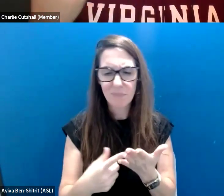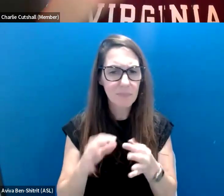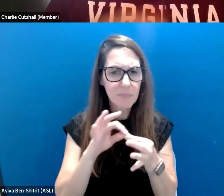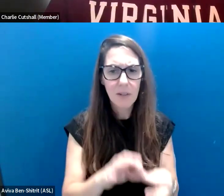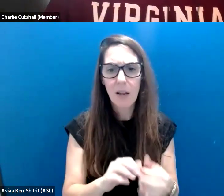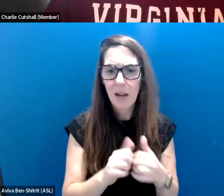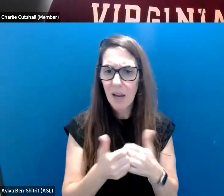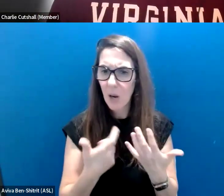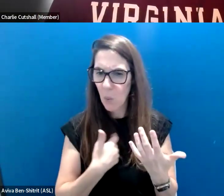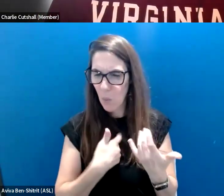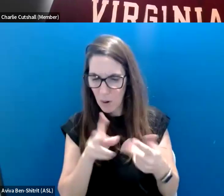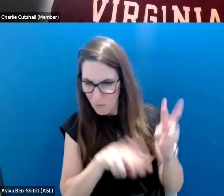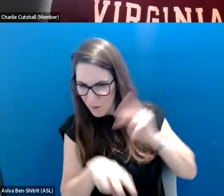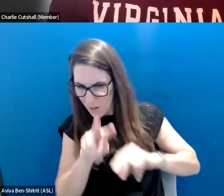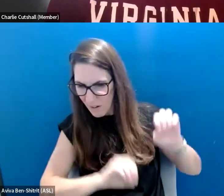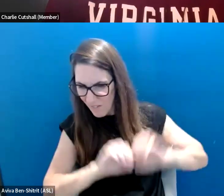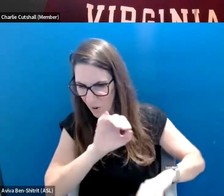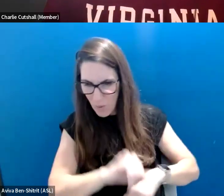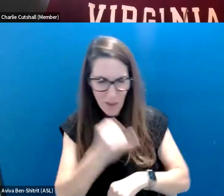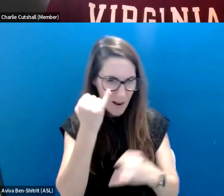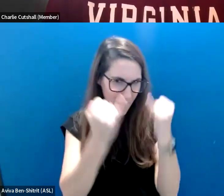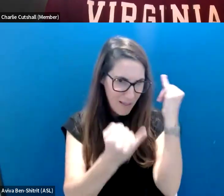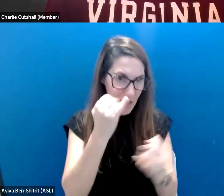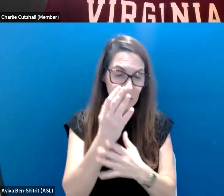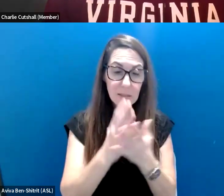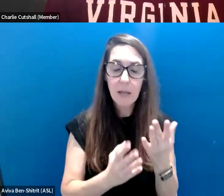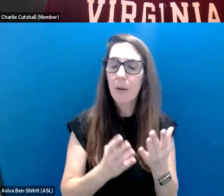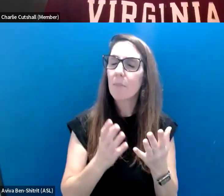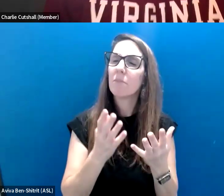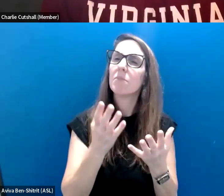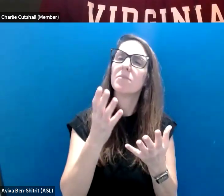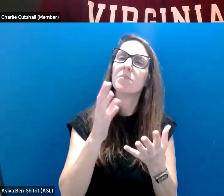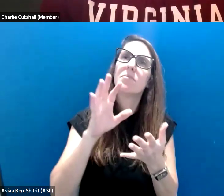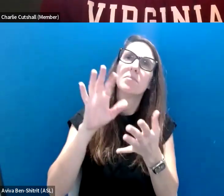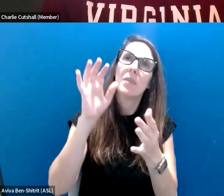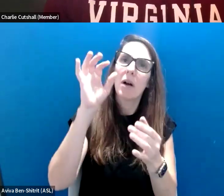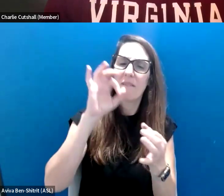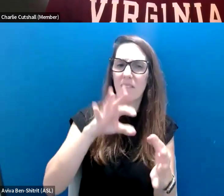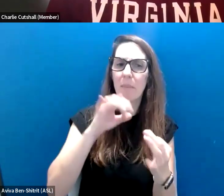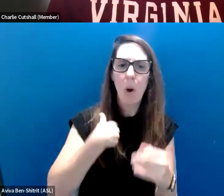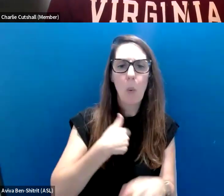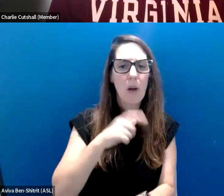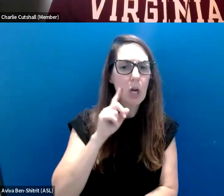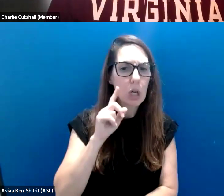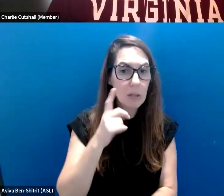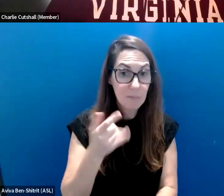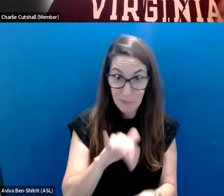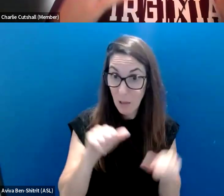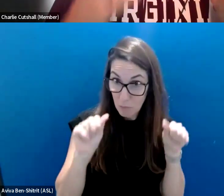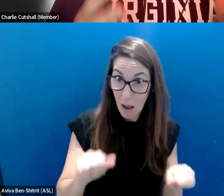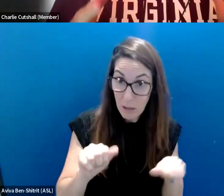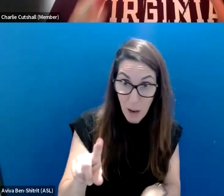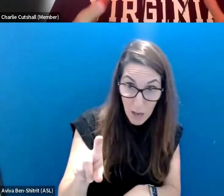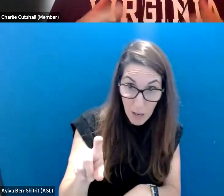we evaluate these ideas, right? Some of the things that I heard come out of that were feasibility, right? And also having